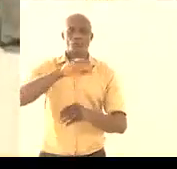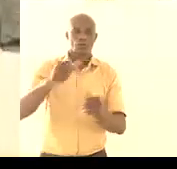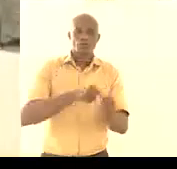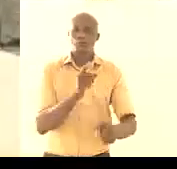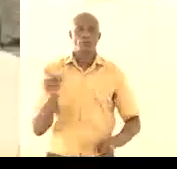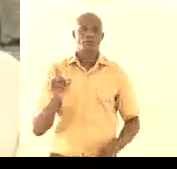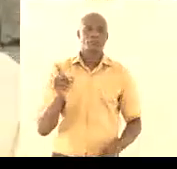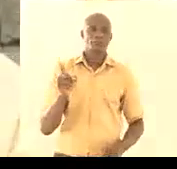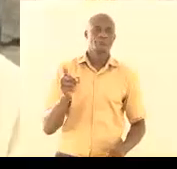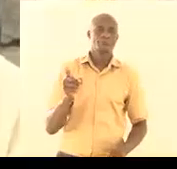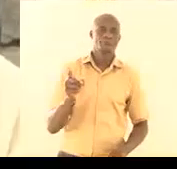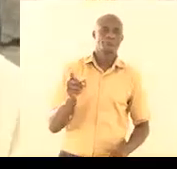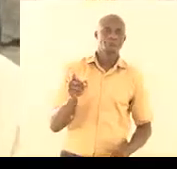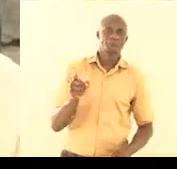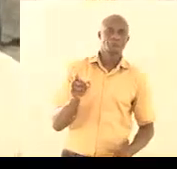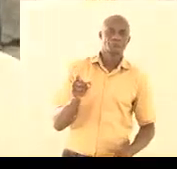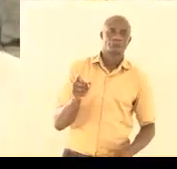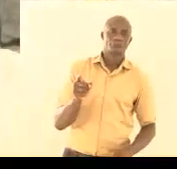place,